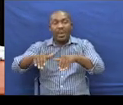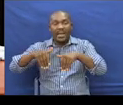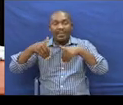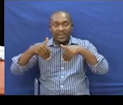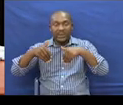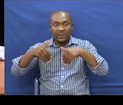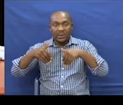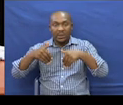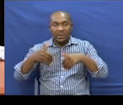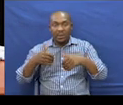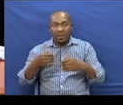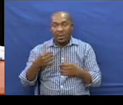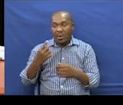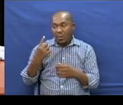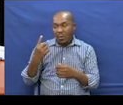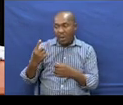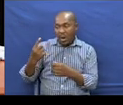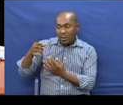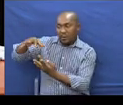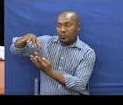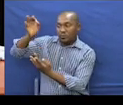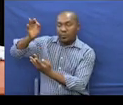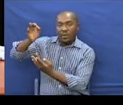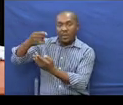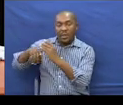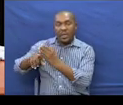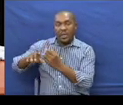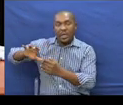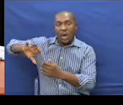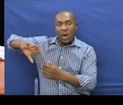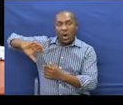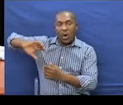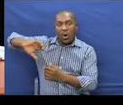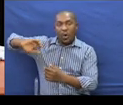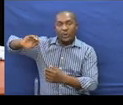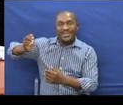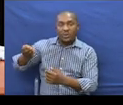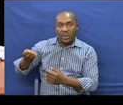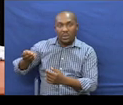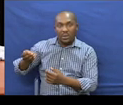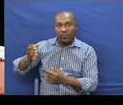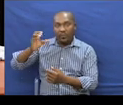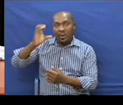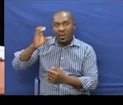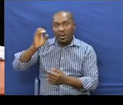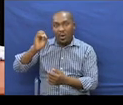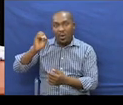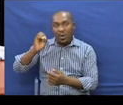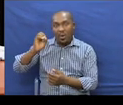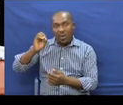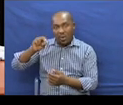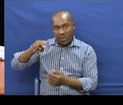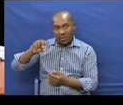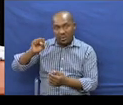person from each constituency is elected to represent the members of that constituency so that they can go